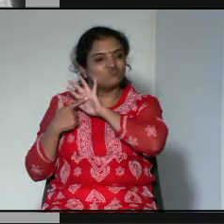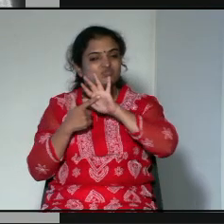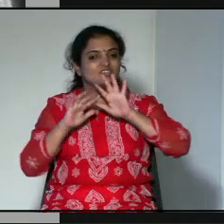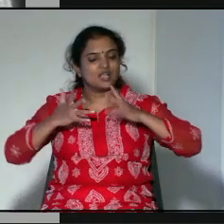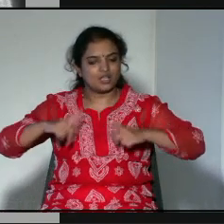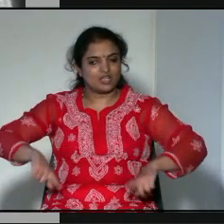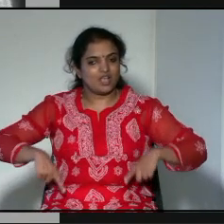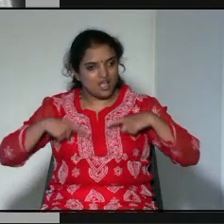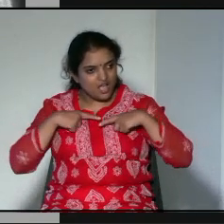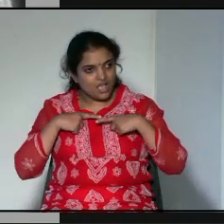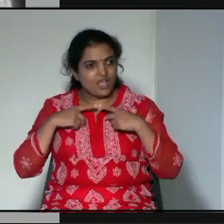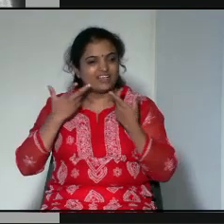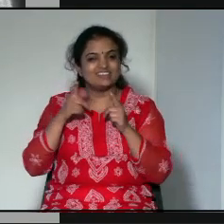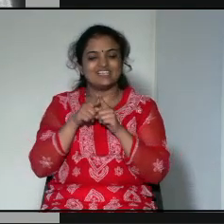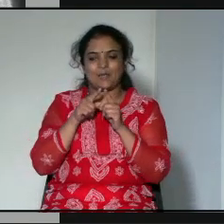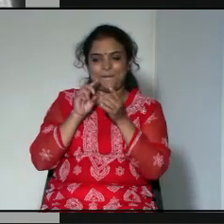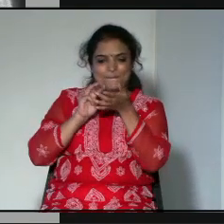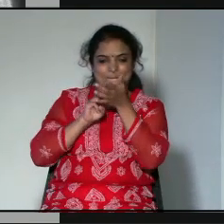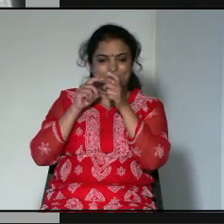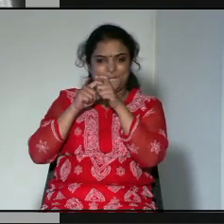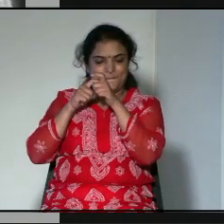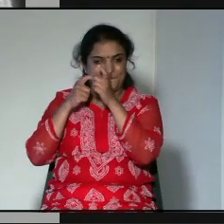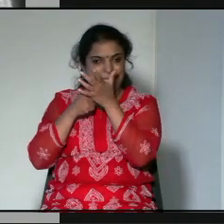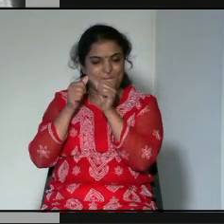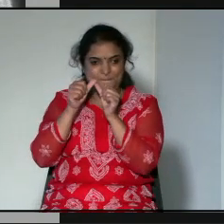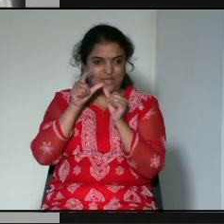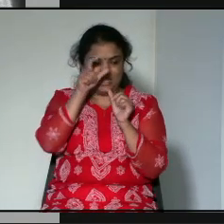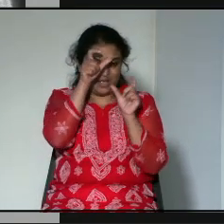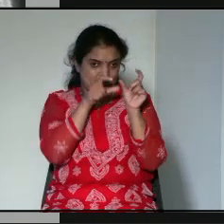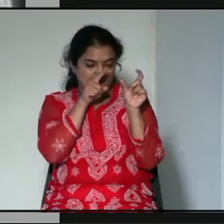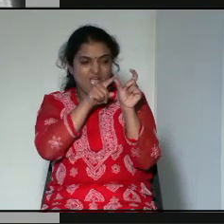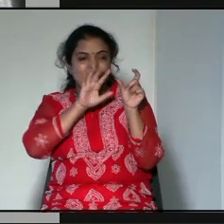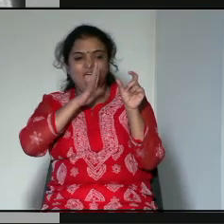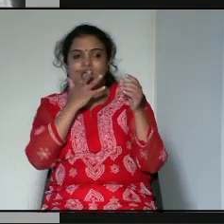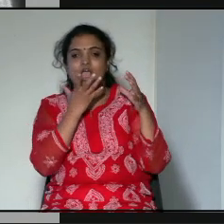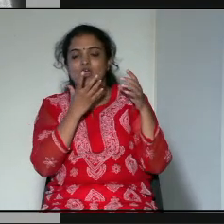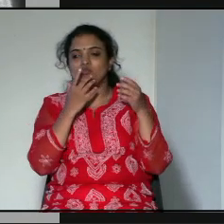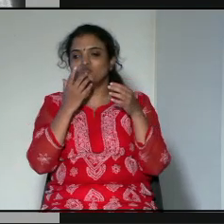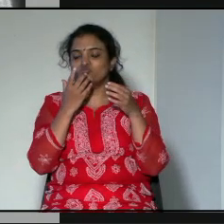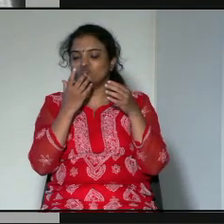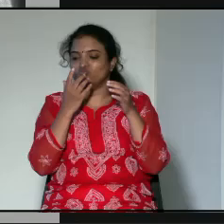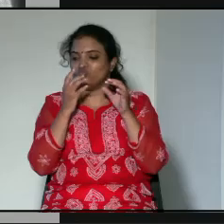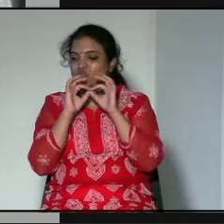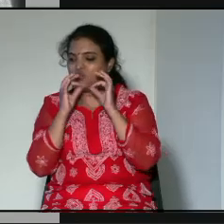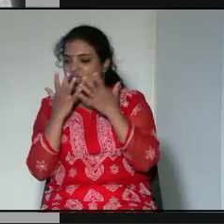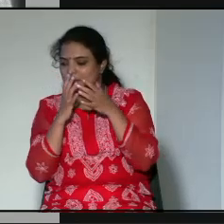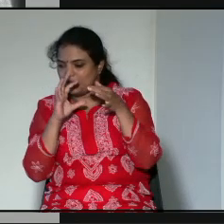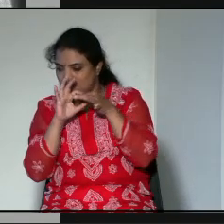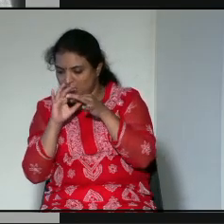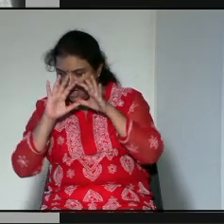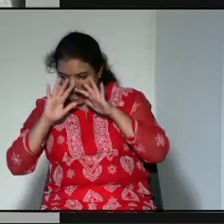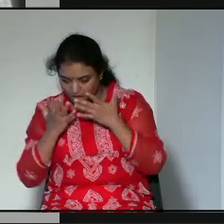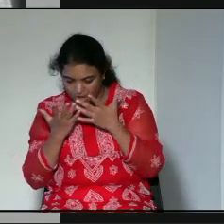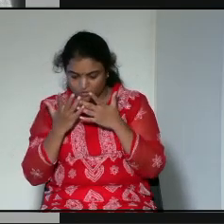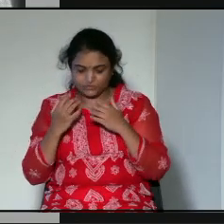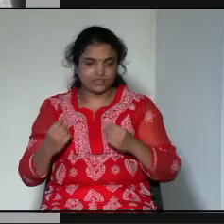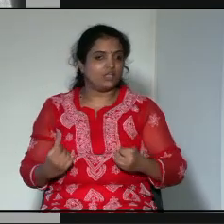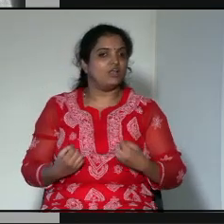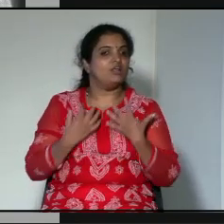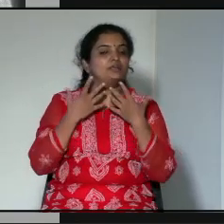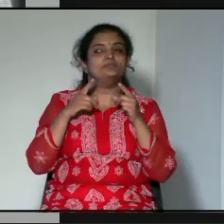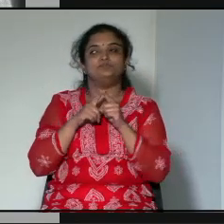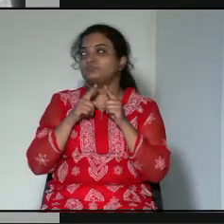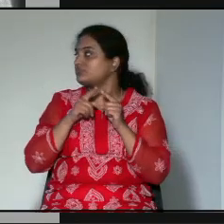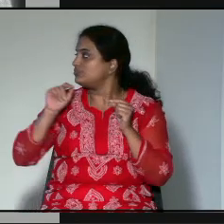one of the village children. Upstairs is a beautiful piece of mother and child, which could also have been inspired. She never had children